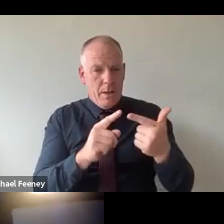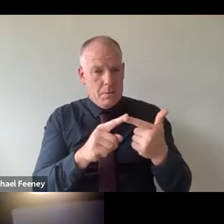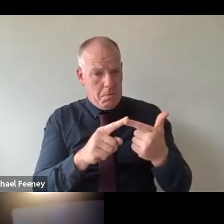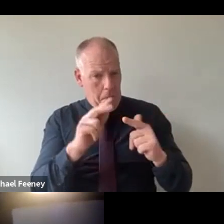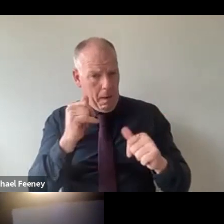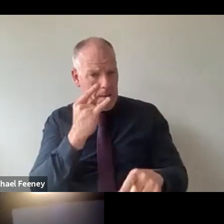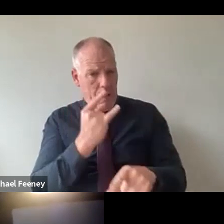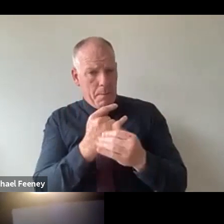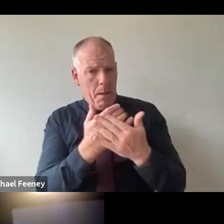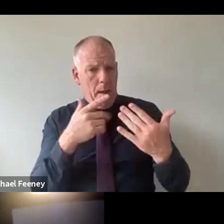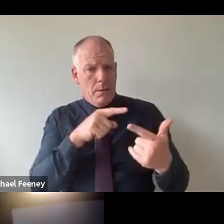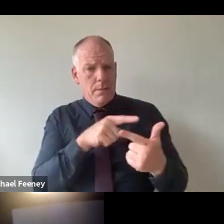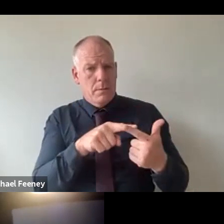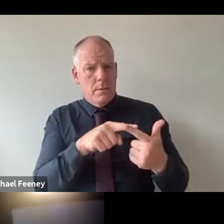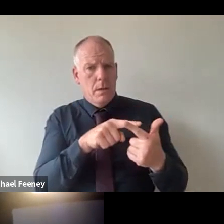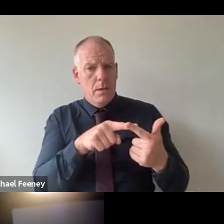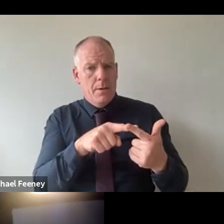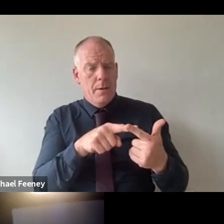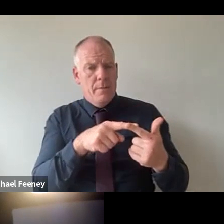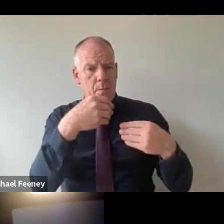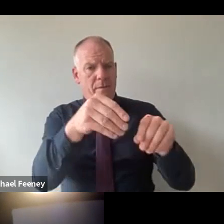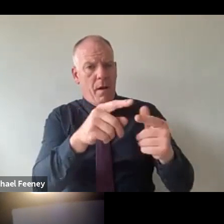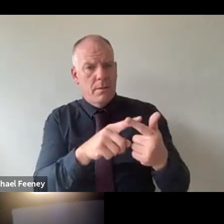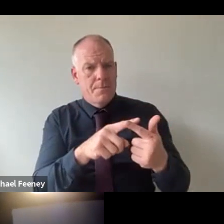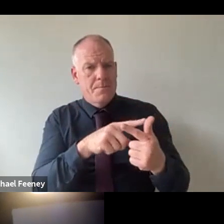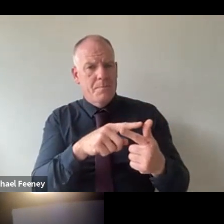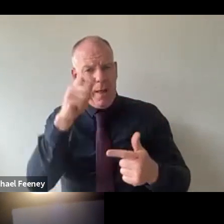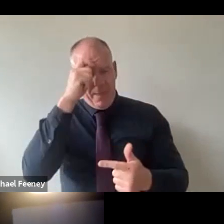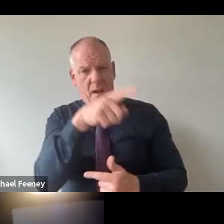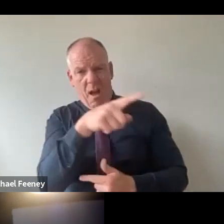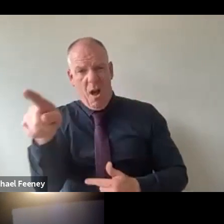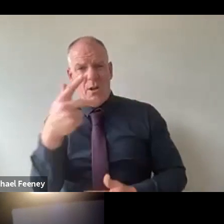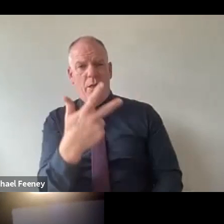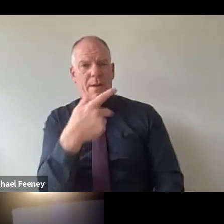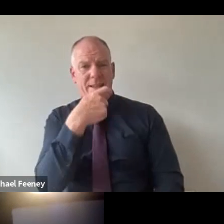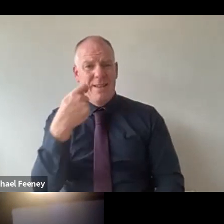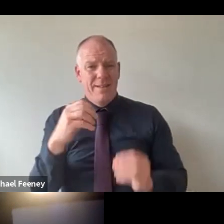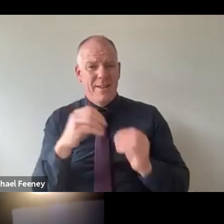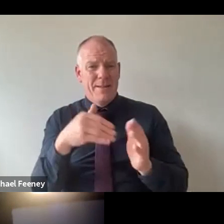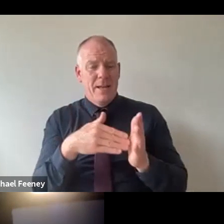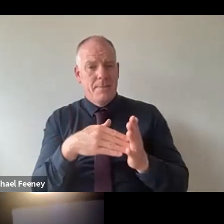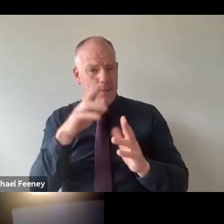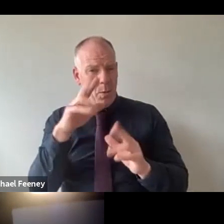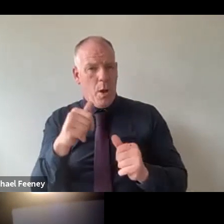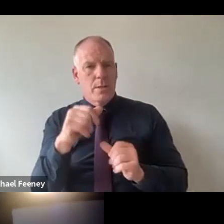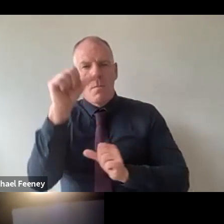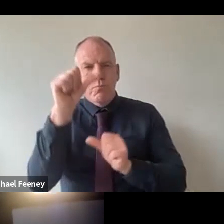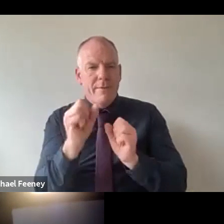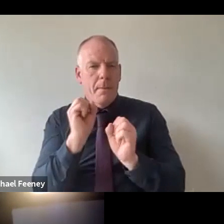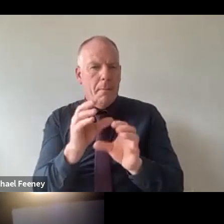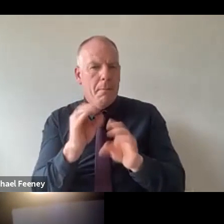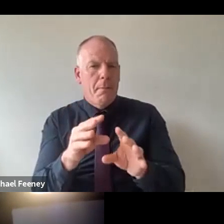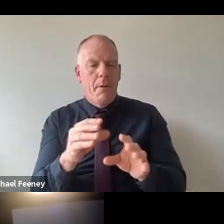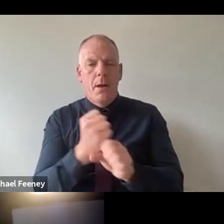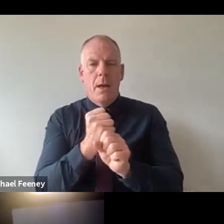help in terms of moving forward? And I think possibly all three of you have kind of commented on that, but if you want us to kind of say something else, because